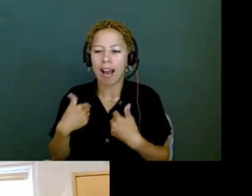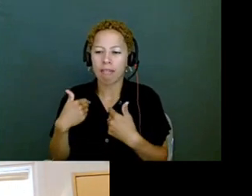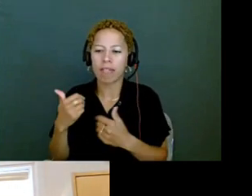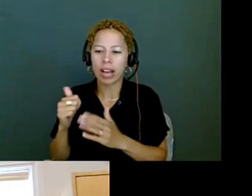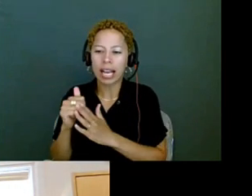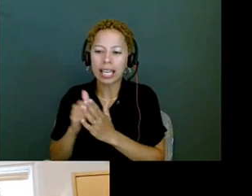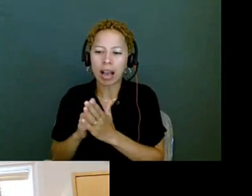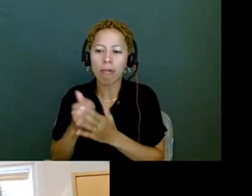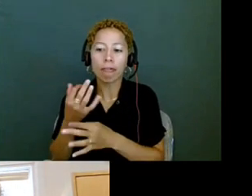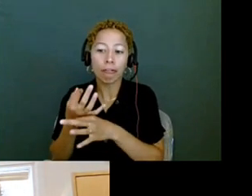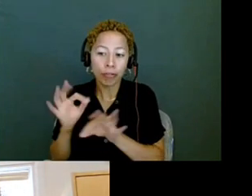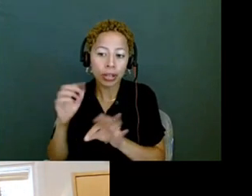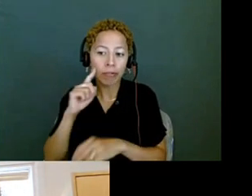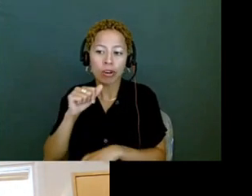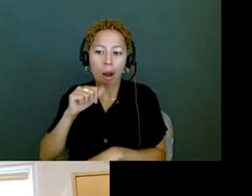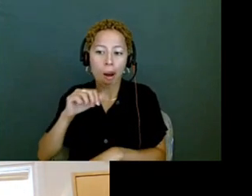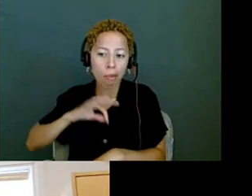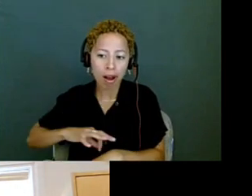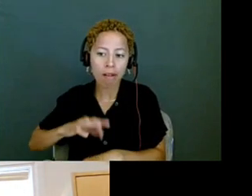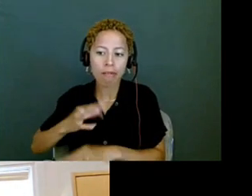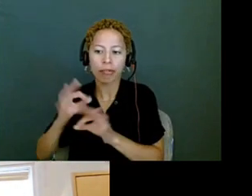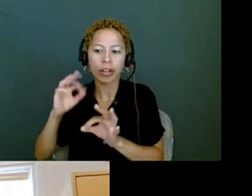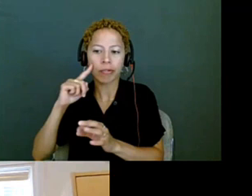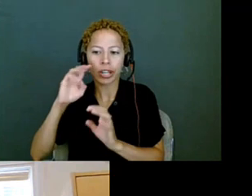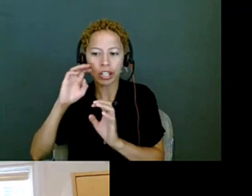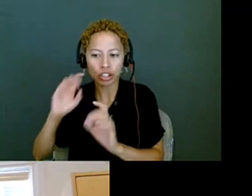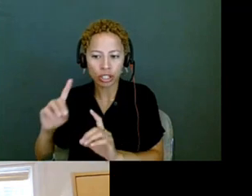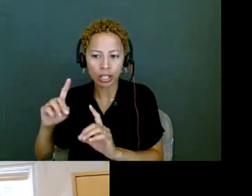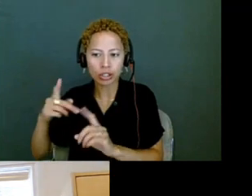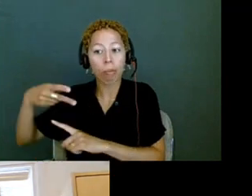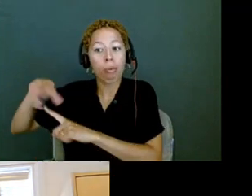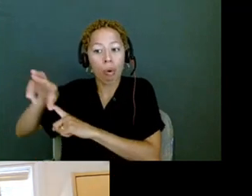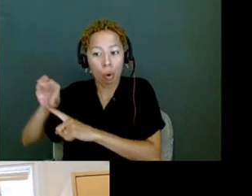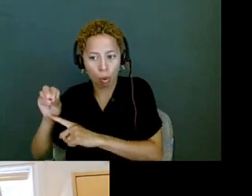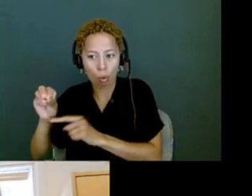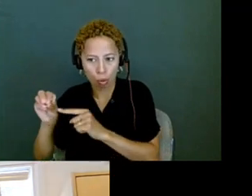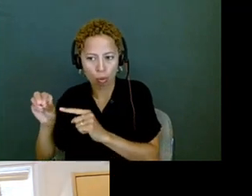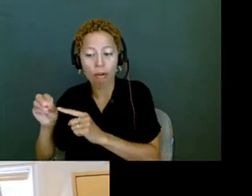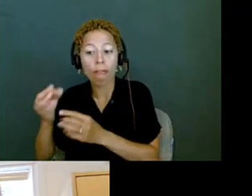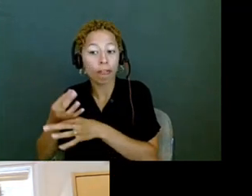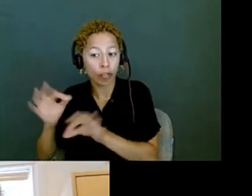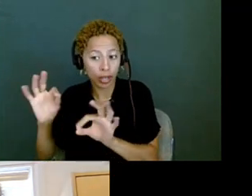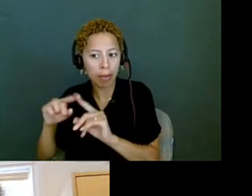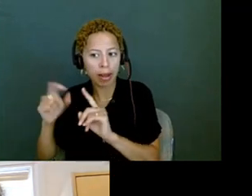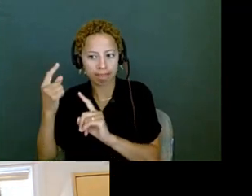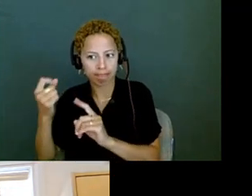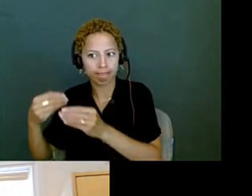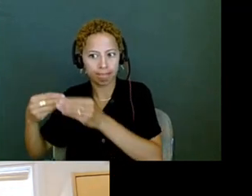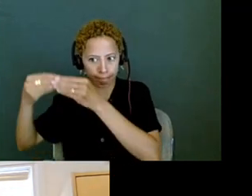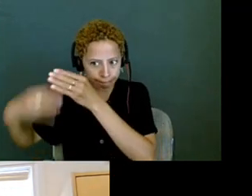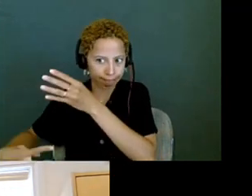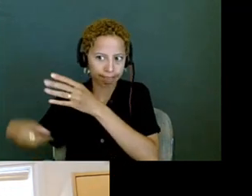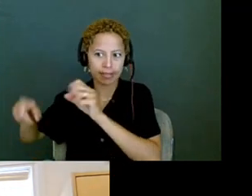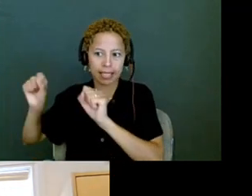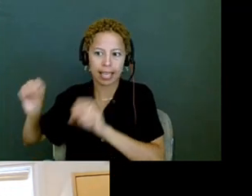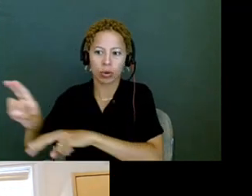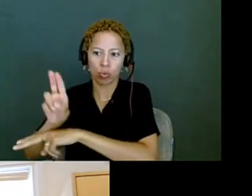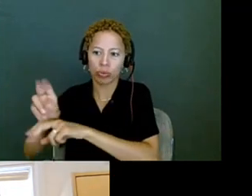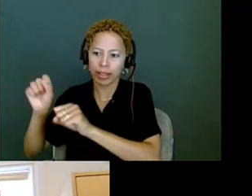for education Canva account, but it is the pro. So there's a lot more stuff in there that we are able to